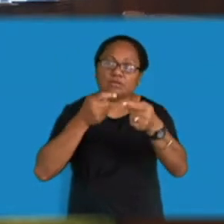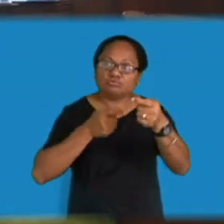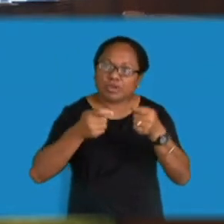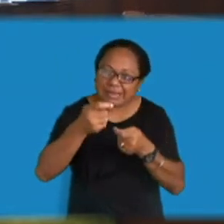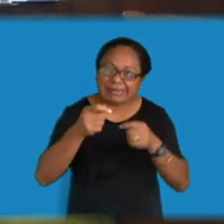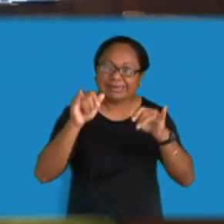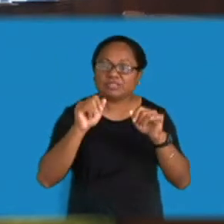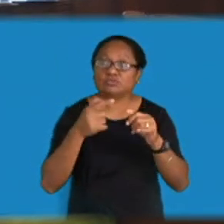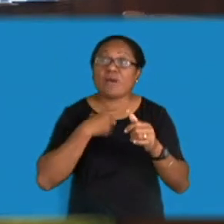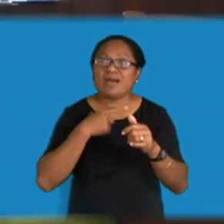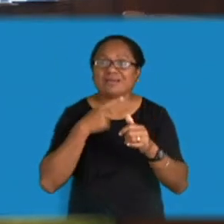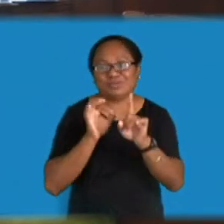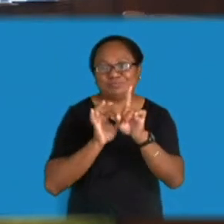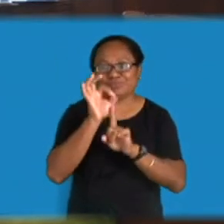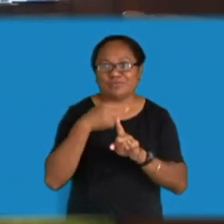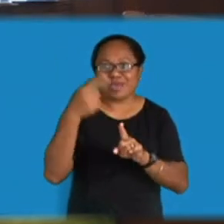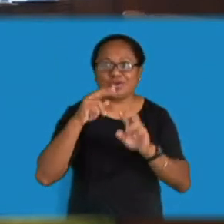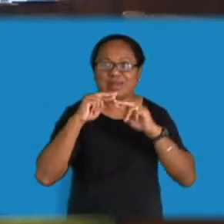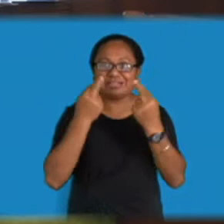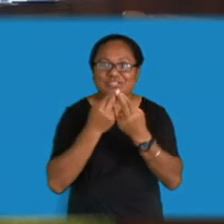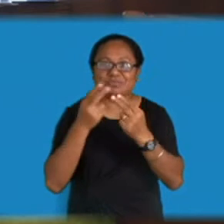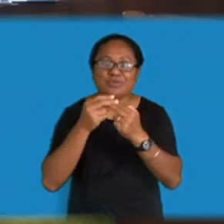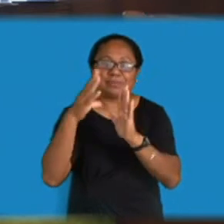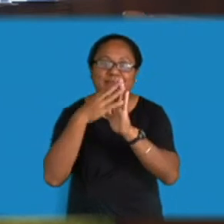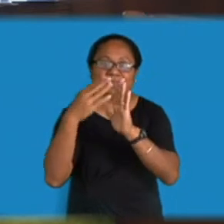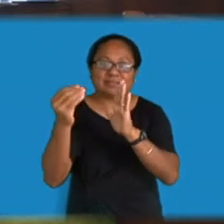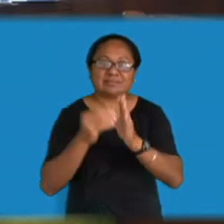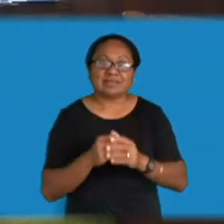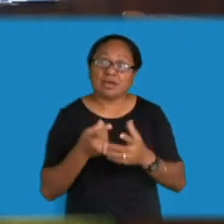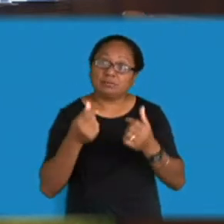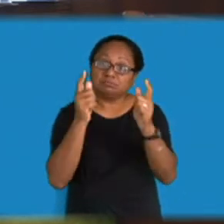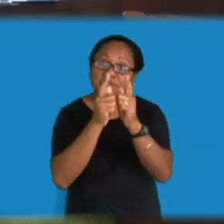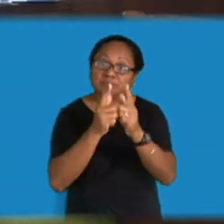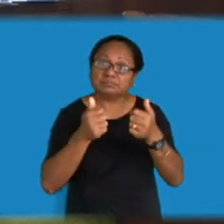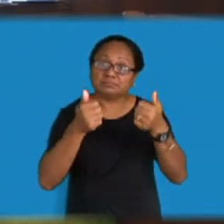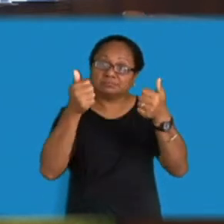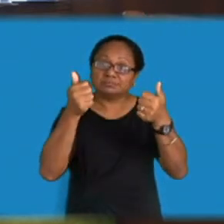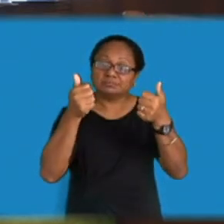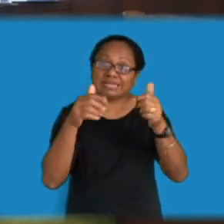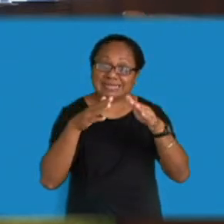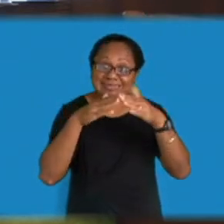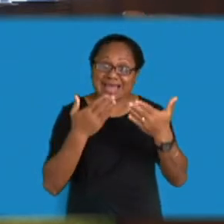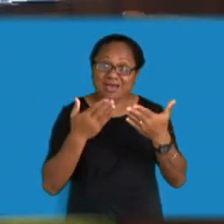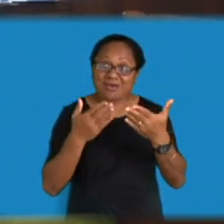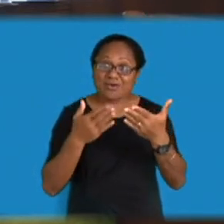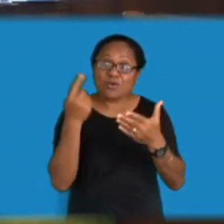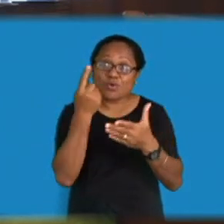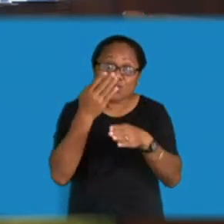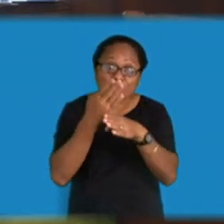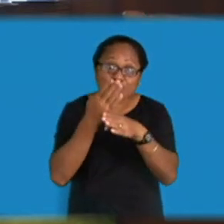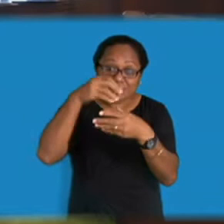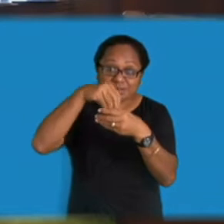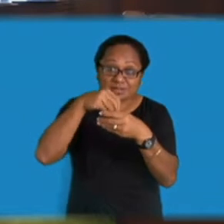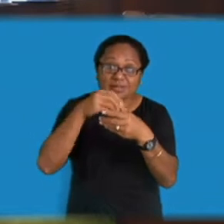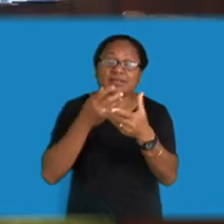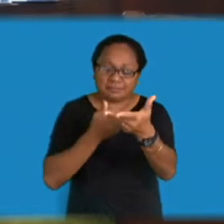enhance bilateral relations. Madam Speaker, the outcome is that the meeting was very successful, and officials are working together to address trade investment